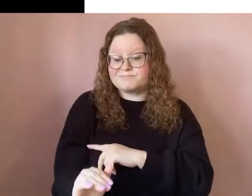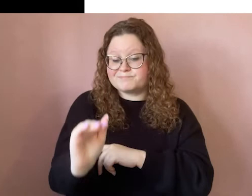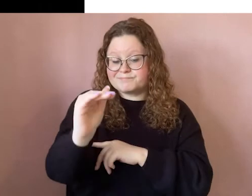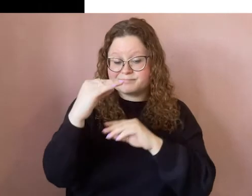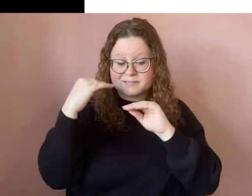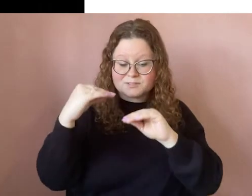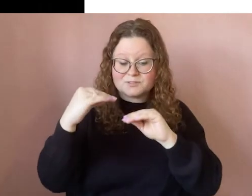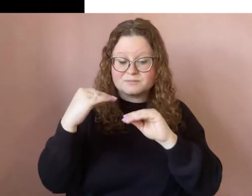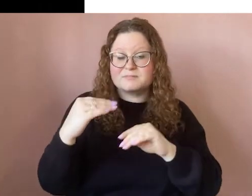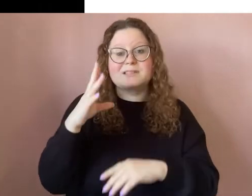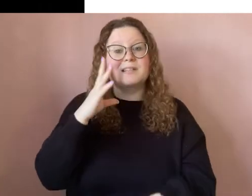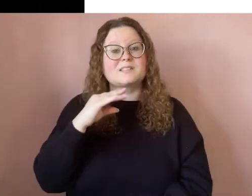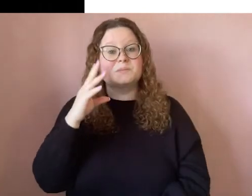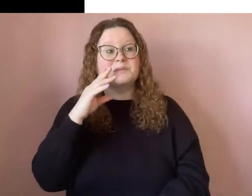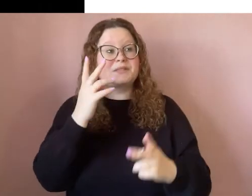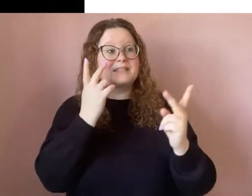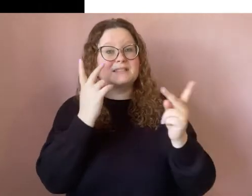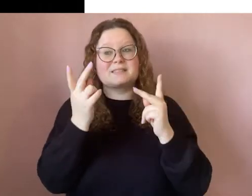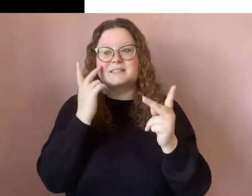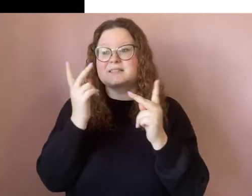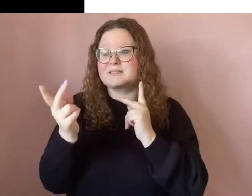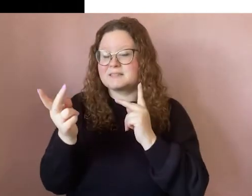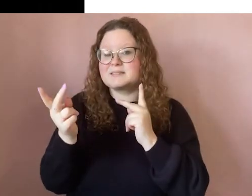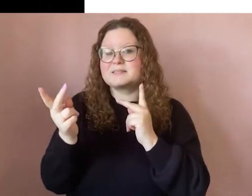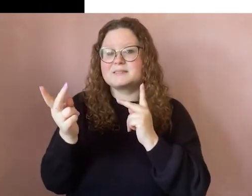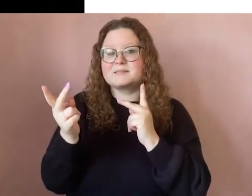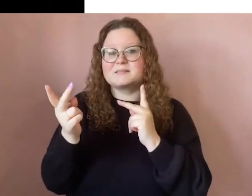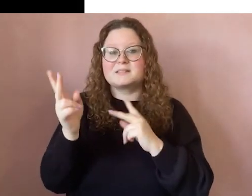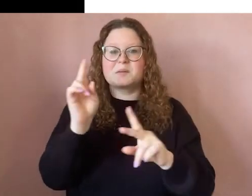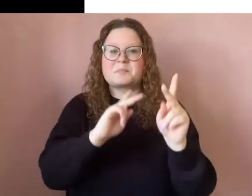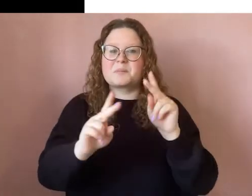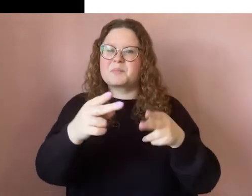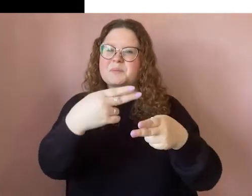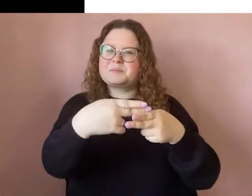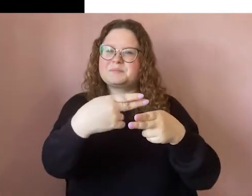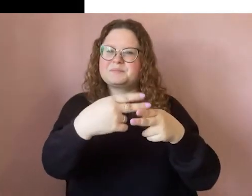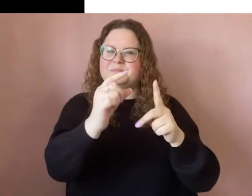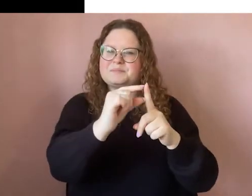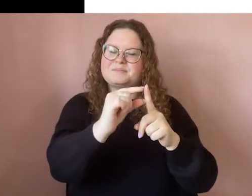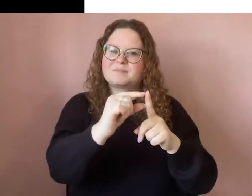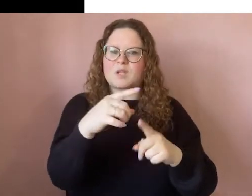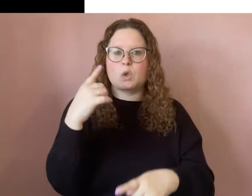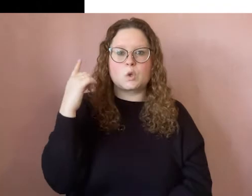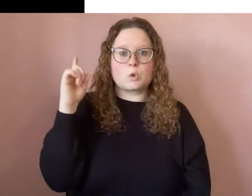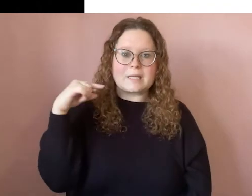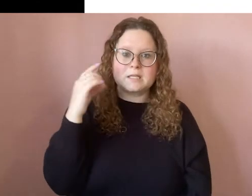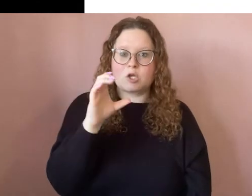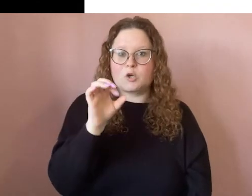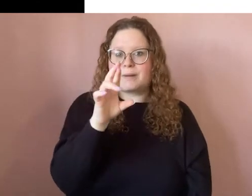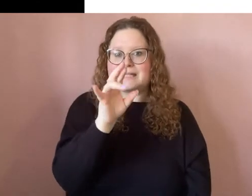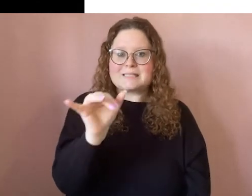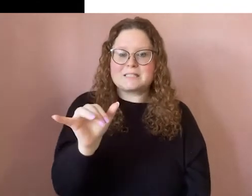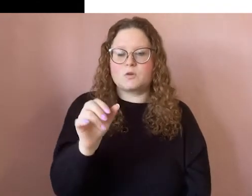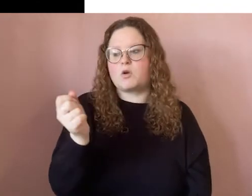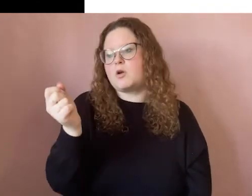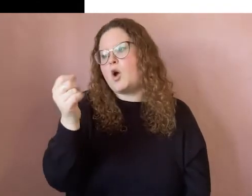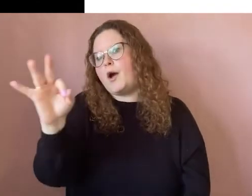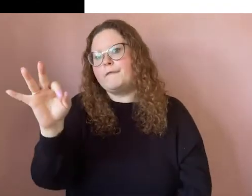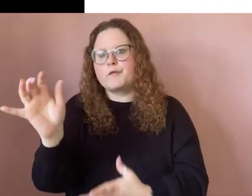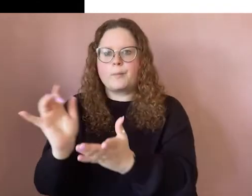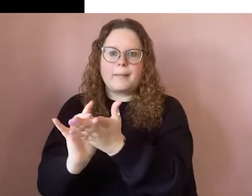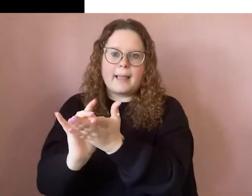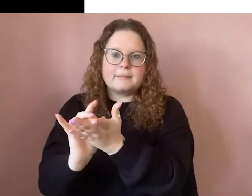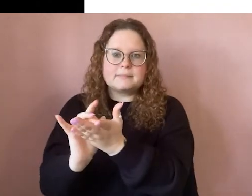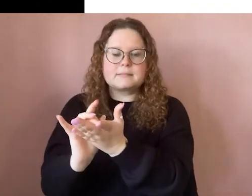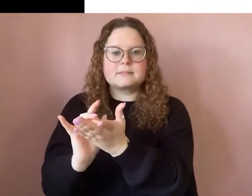thought it was so powerful in terms of, for me, the visual. I wondered if you could share for us how you've seen the evolution of stigma as it relates